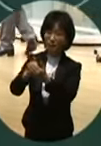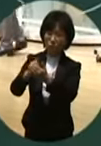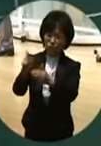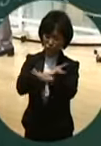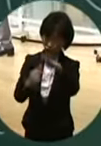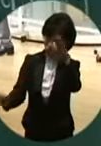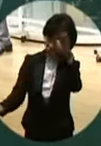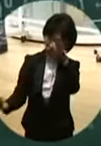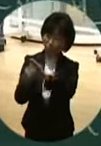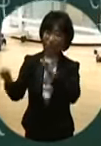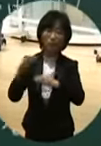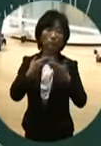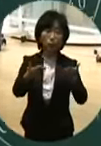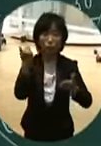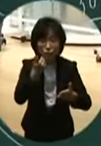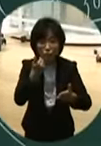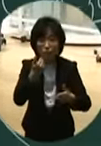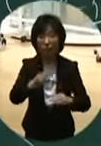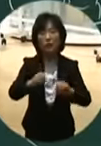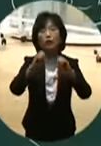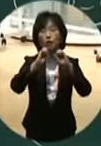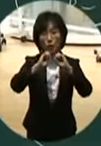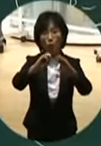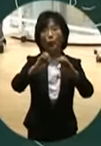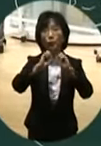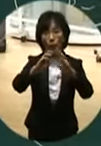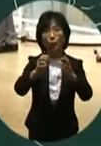what do we not know? God gave the greatest answer to the